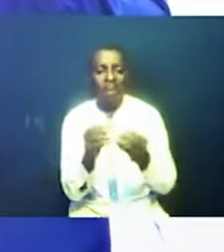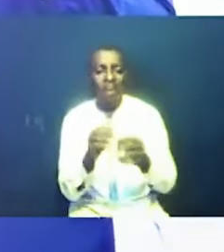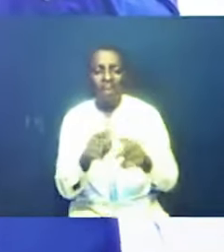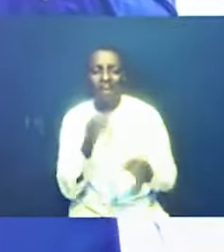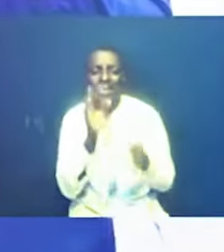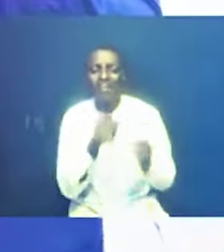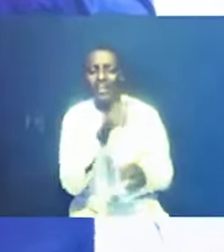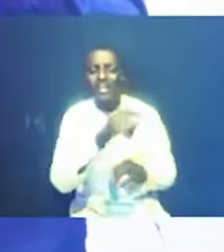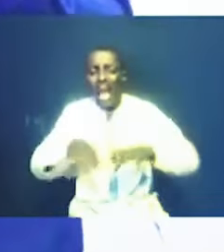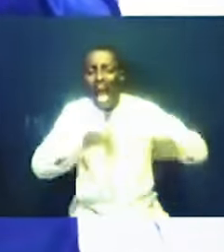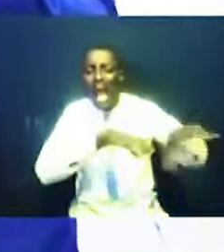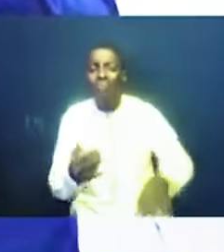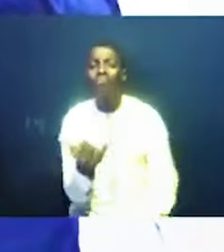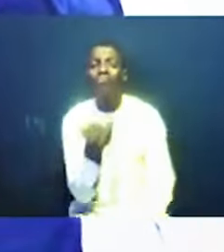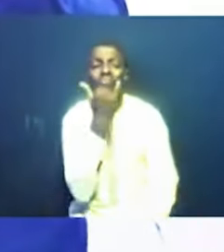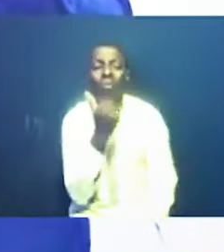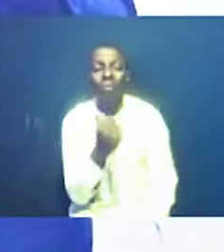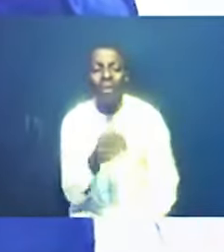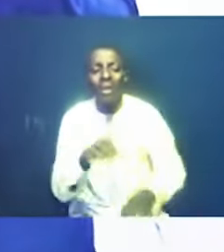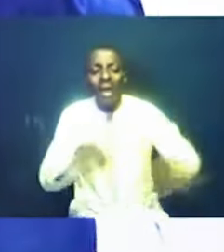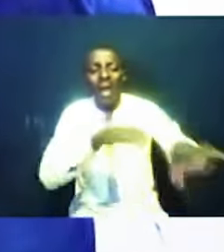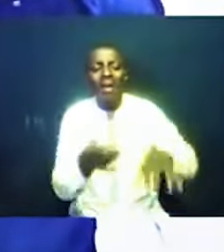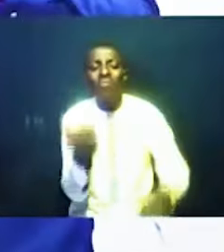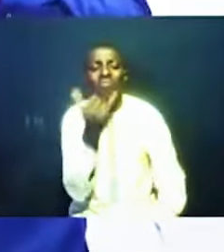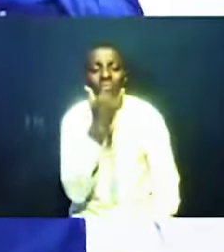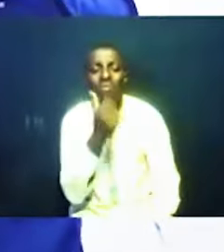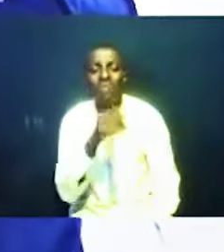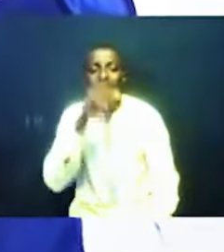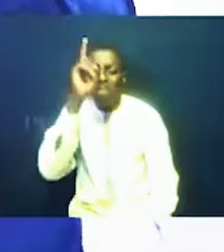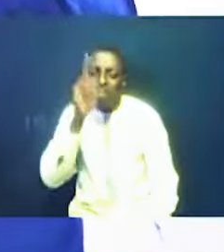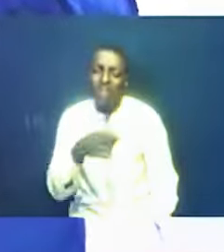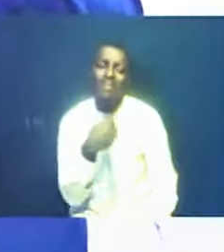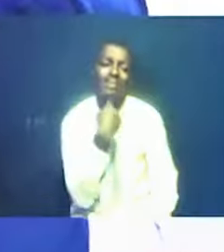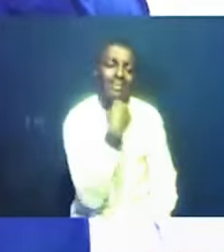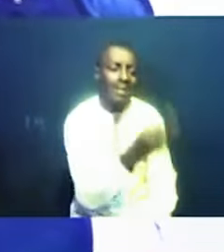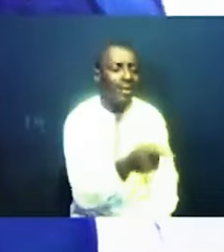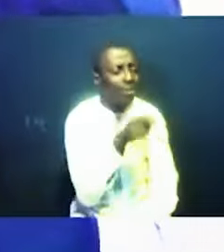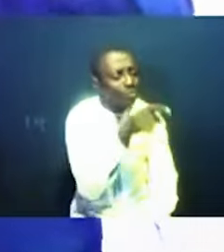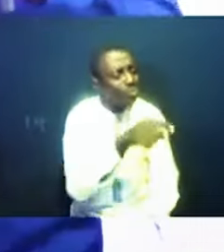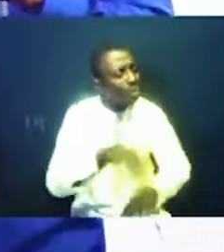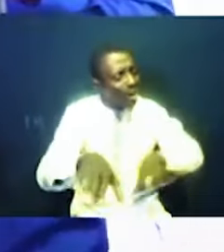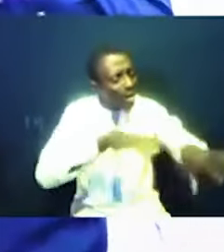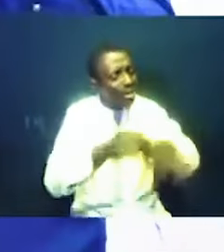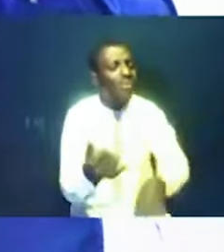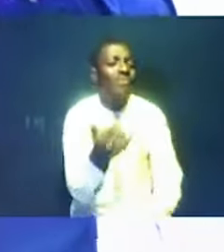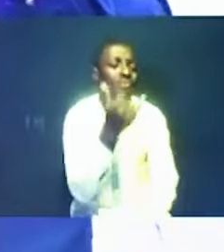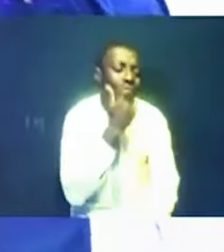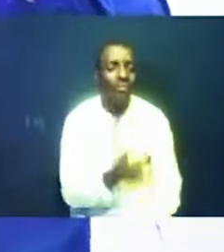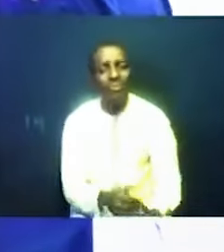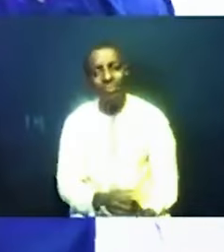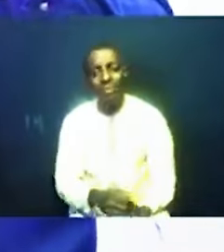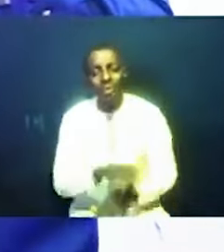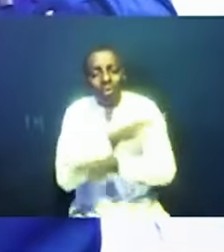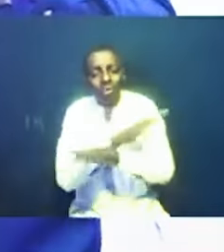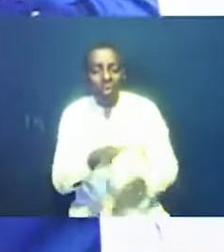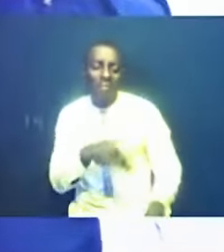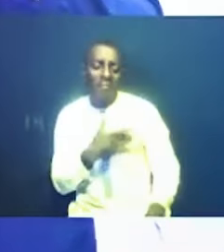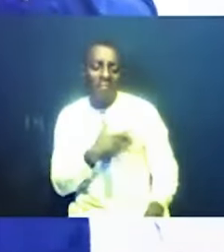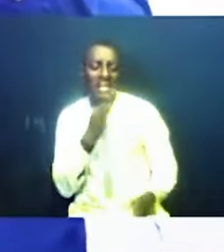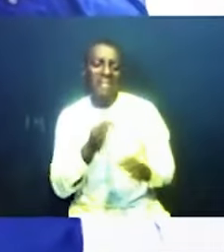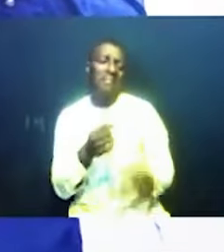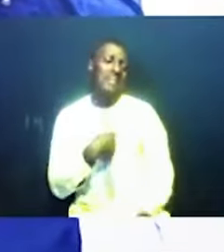Don't fear to offend her because you may lose the